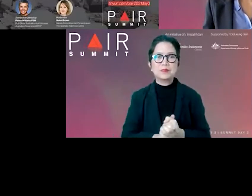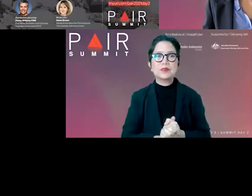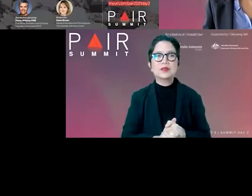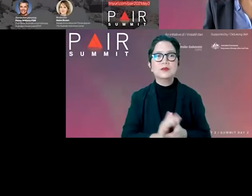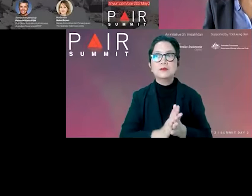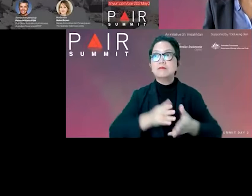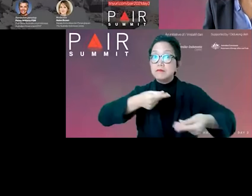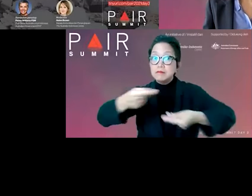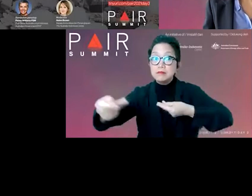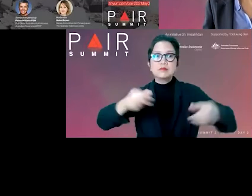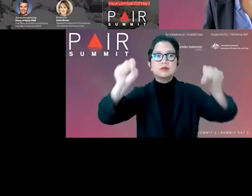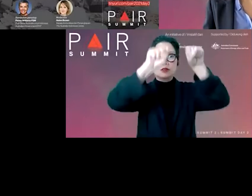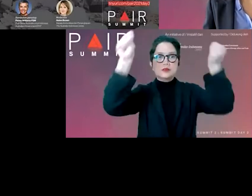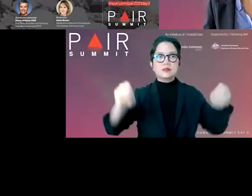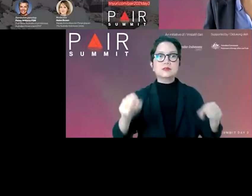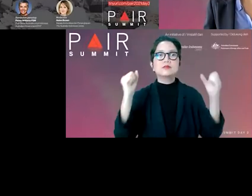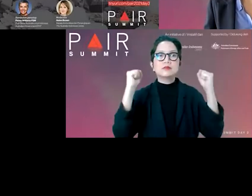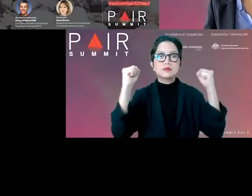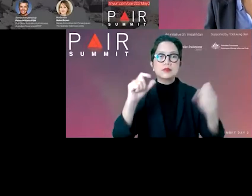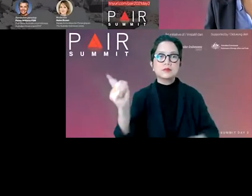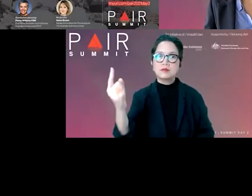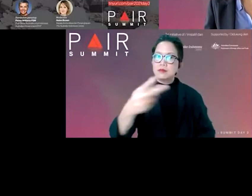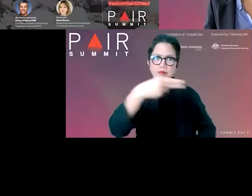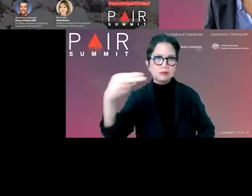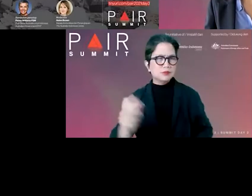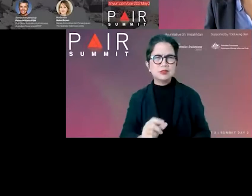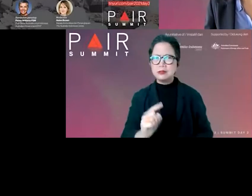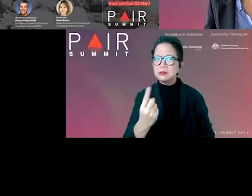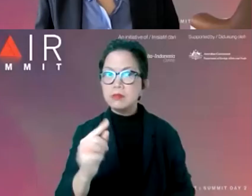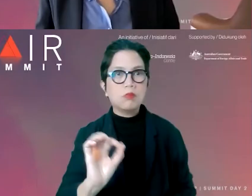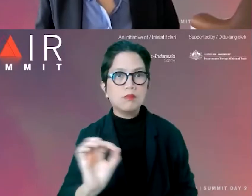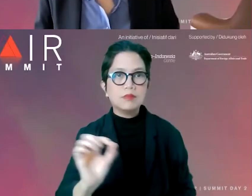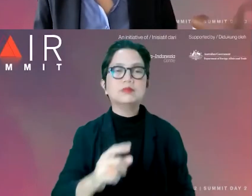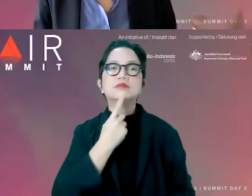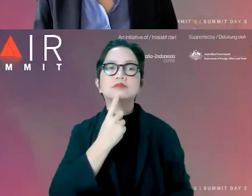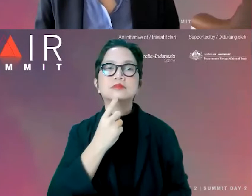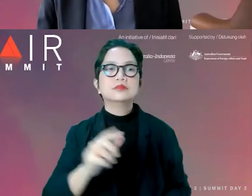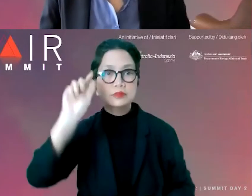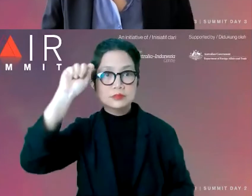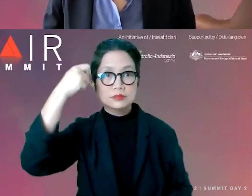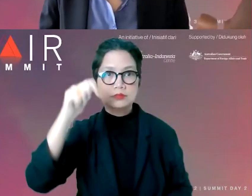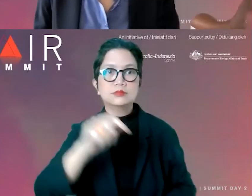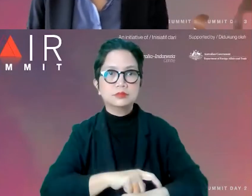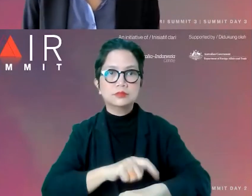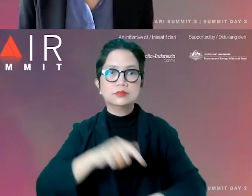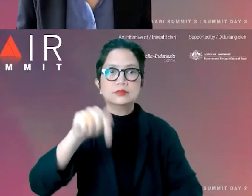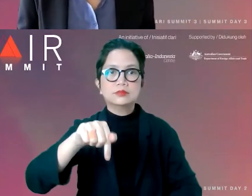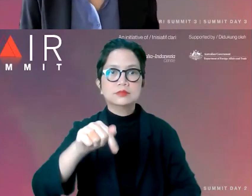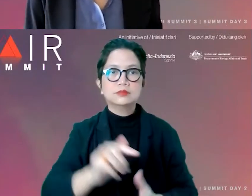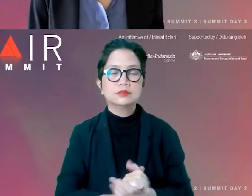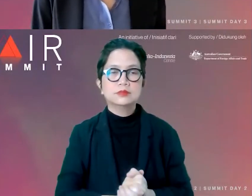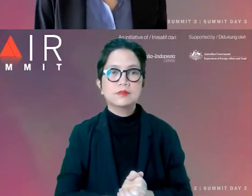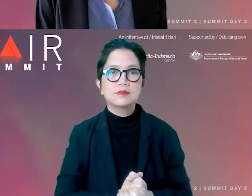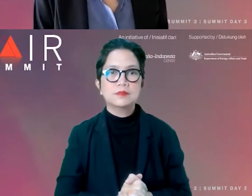is not alone in struggling to get this balance right. In that country, though, particularly, we saw